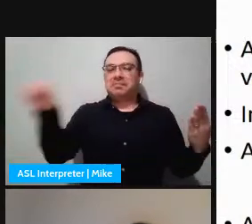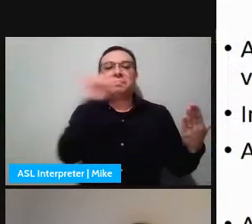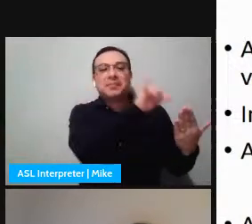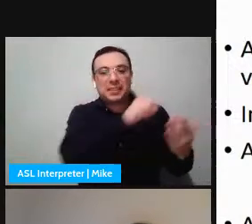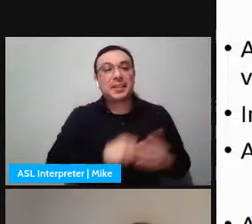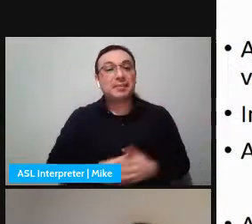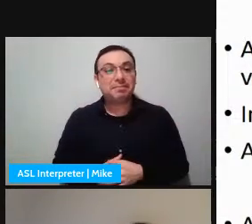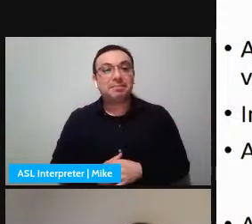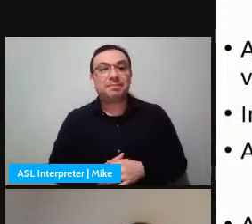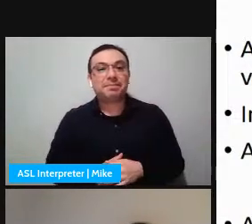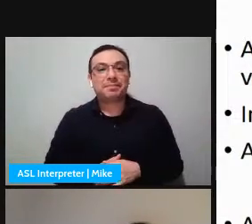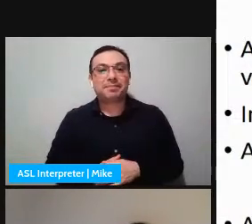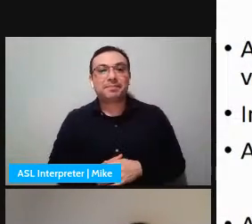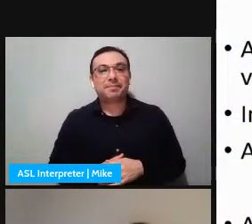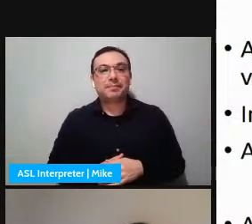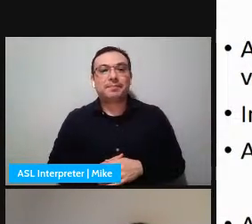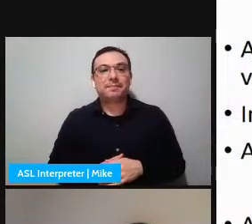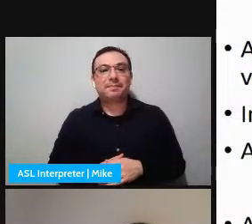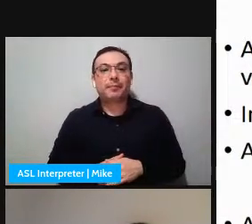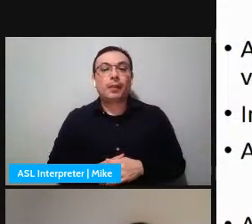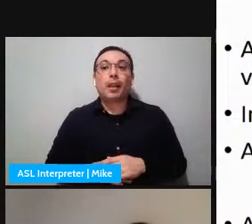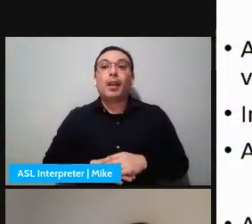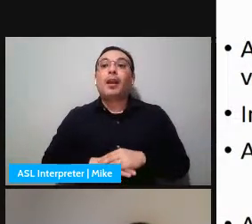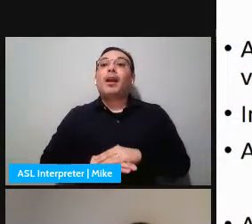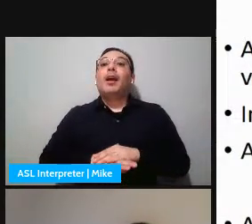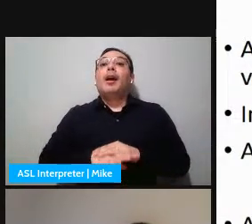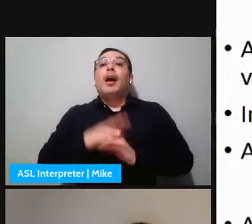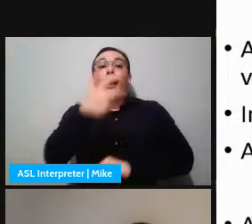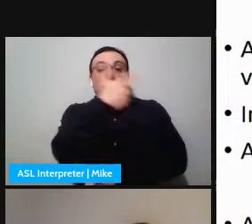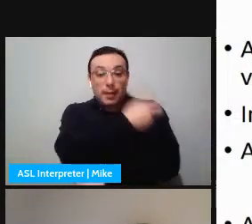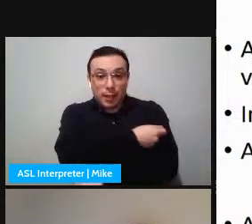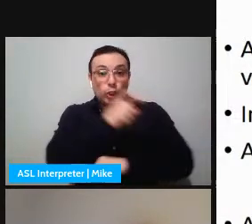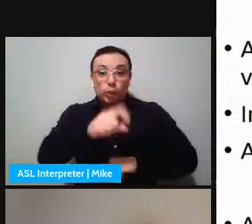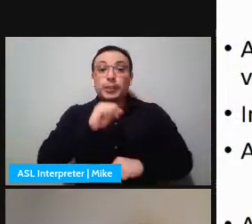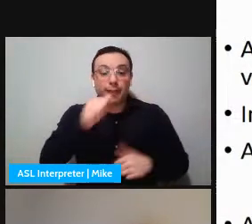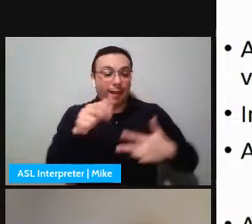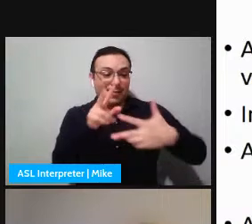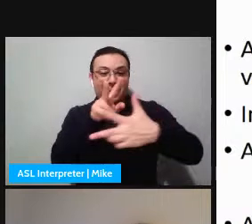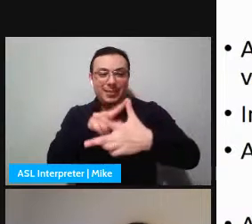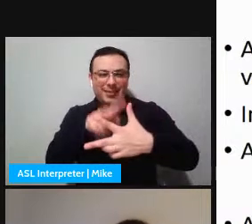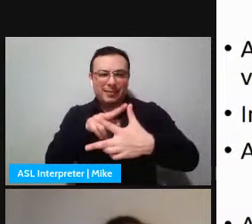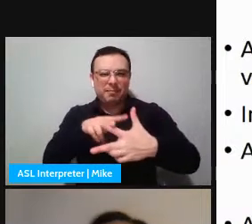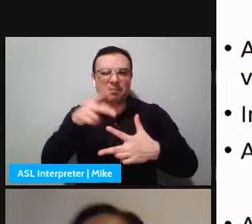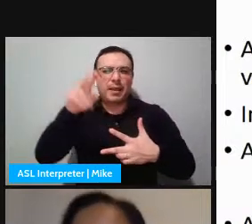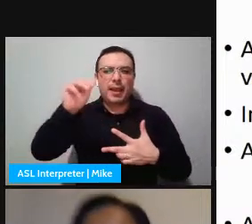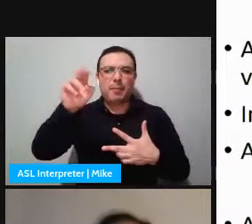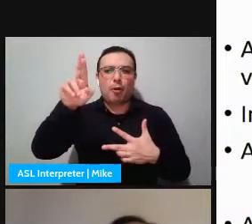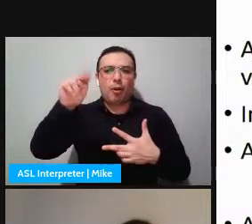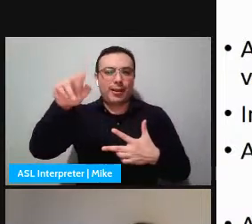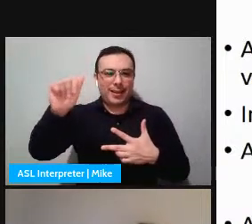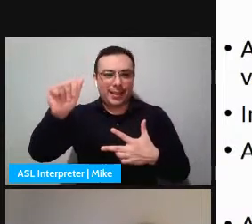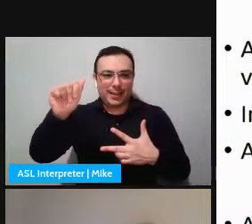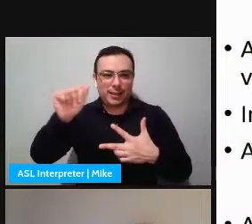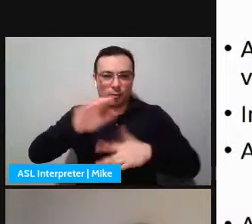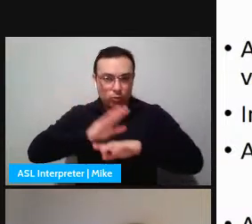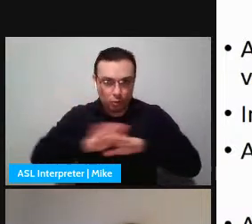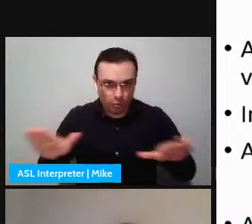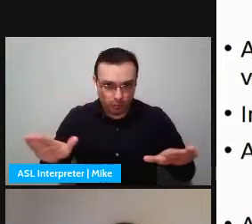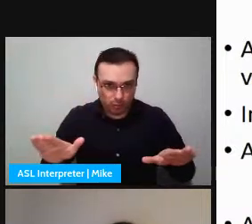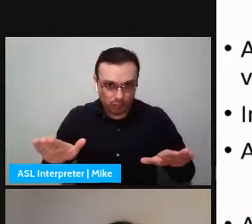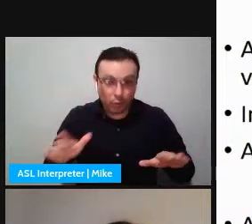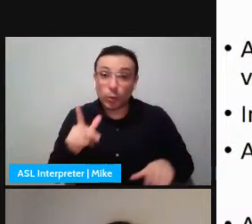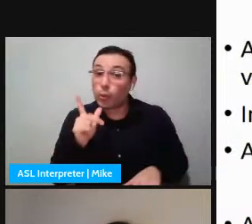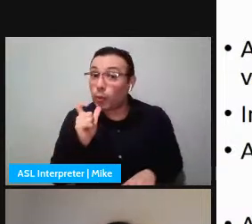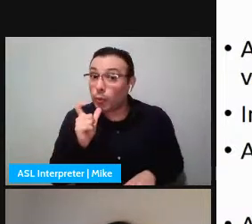So who should not get the mRNA vaccine? So that's the Pfizer and Moderna. If you had an immediate or severe allergic